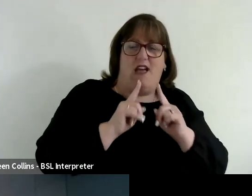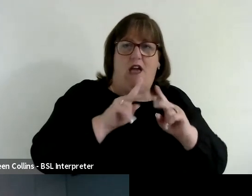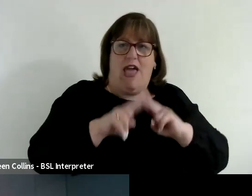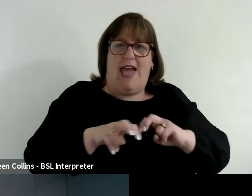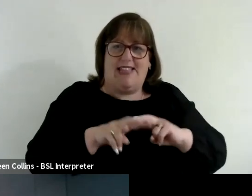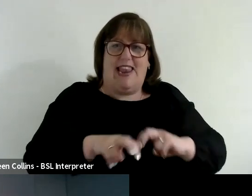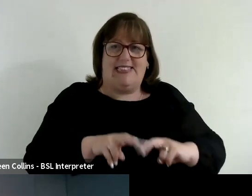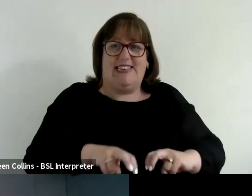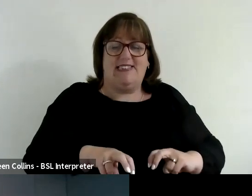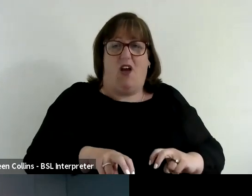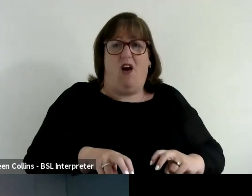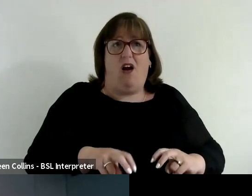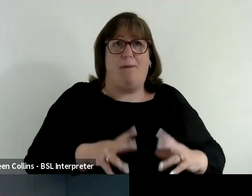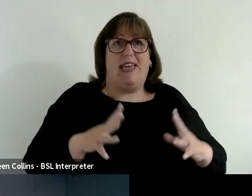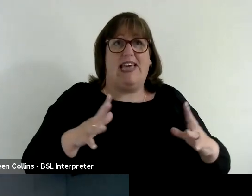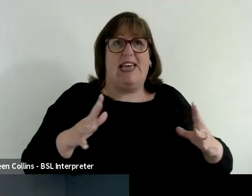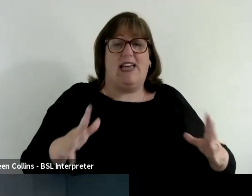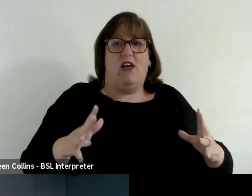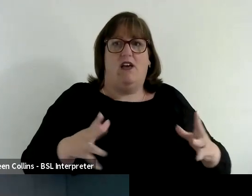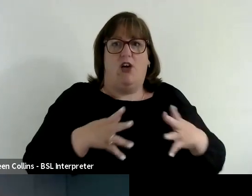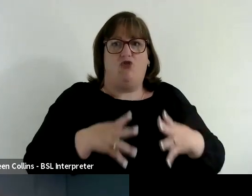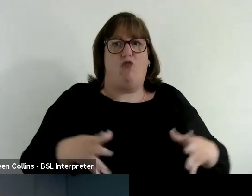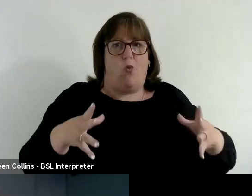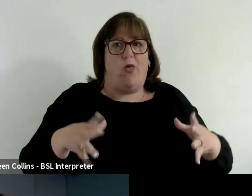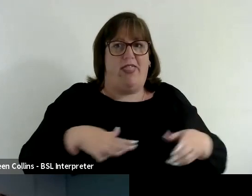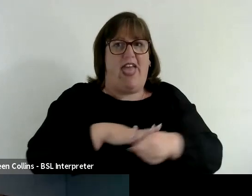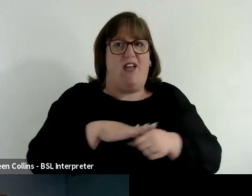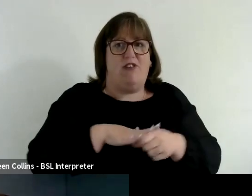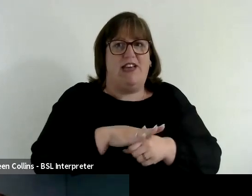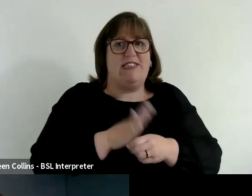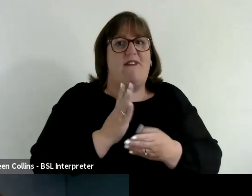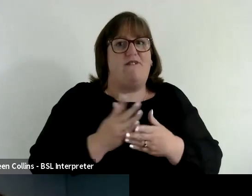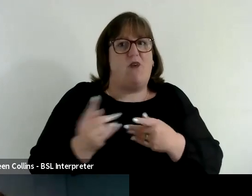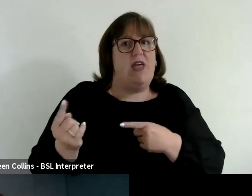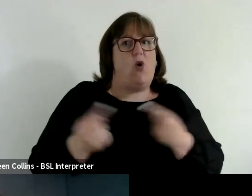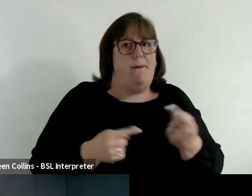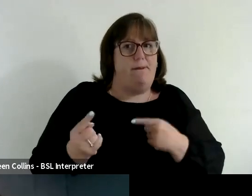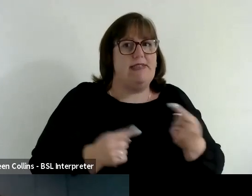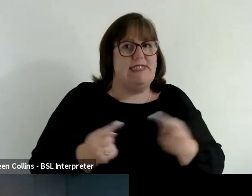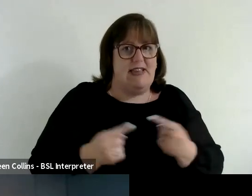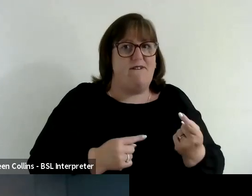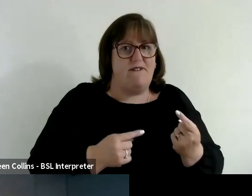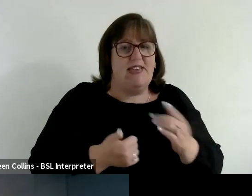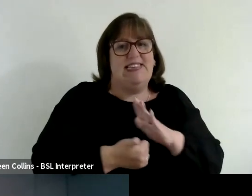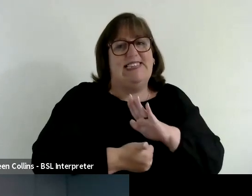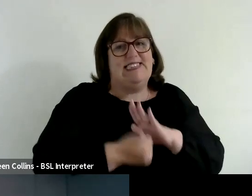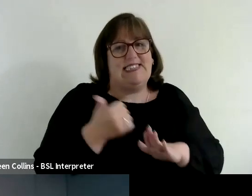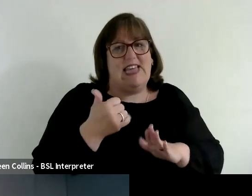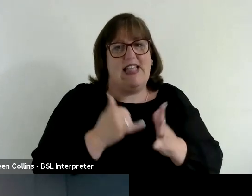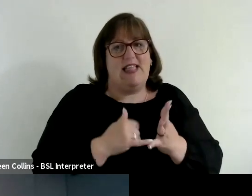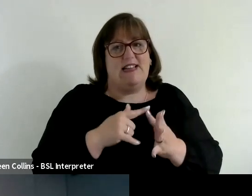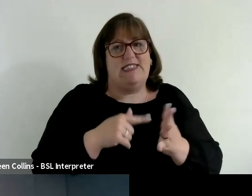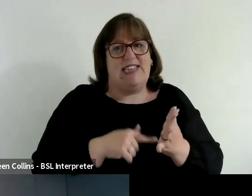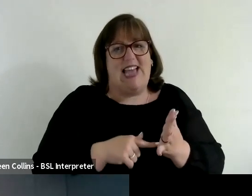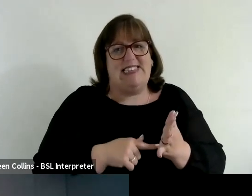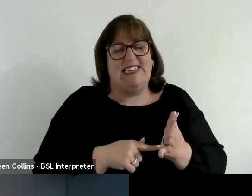just for us, but actually it's a very competitive skill set. So, it is they are some of the roles that are harder